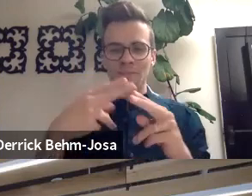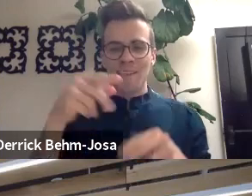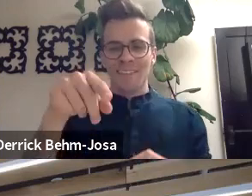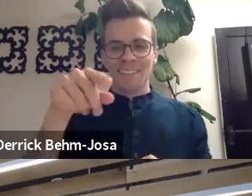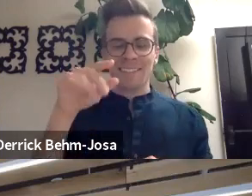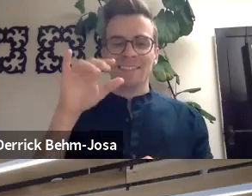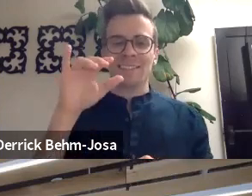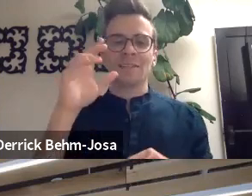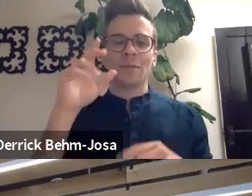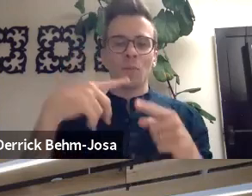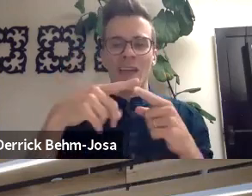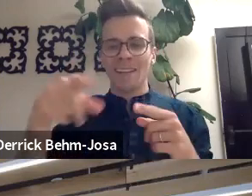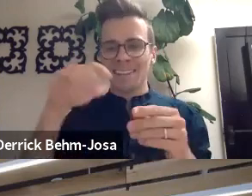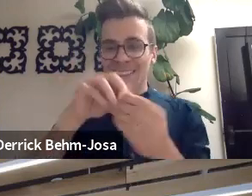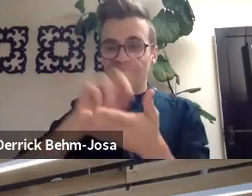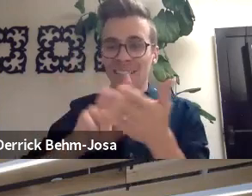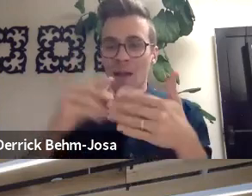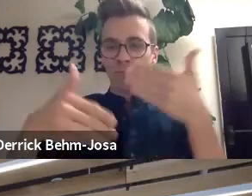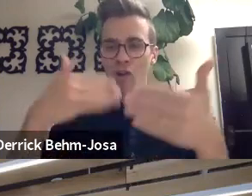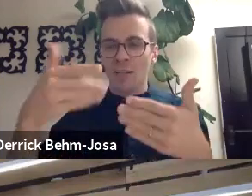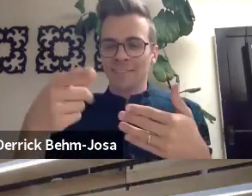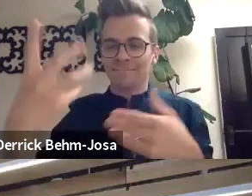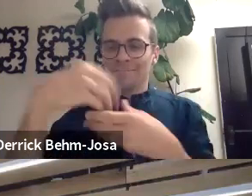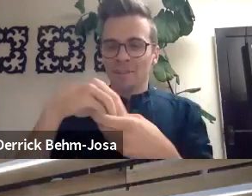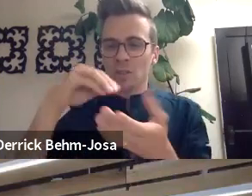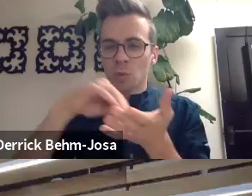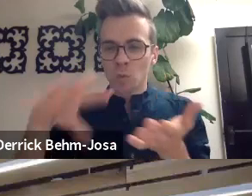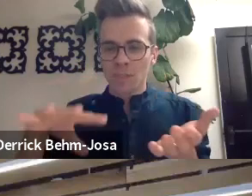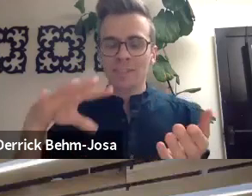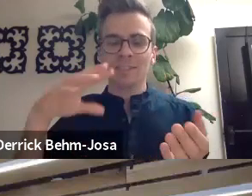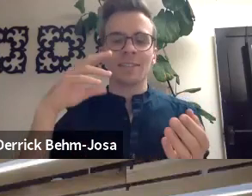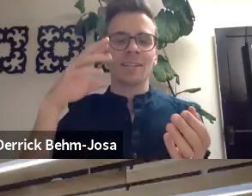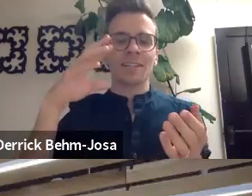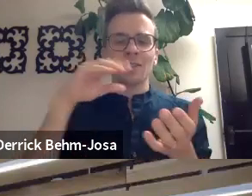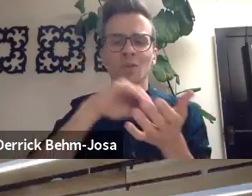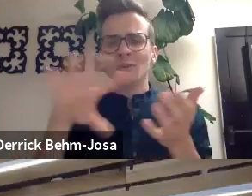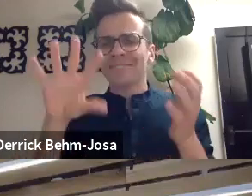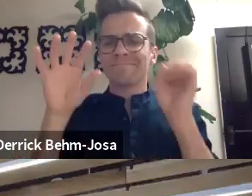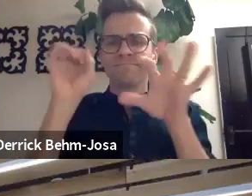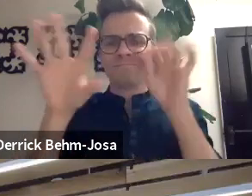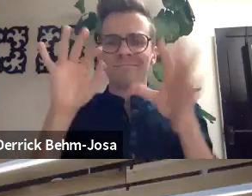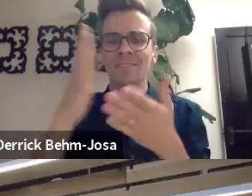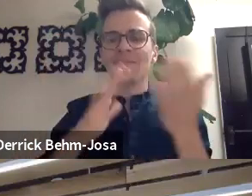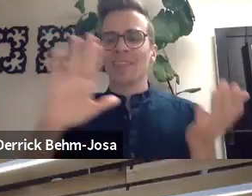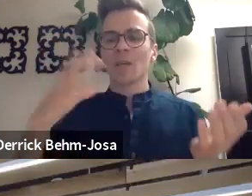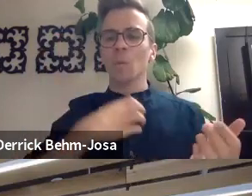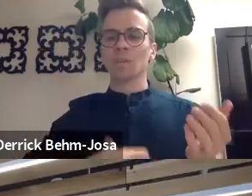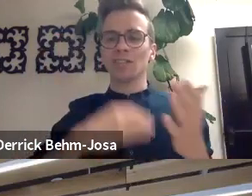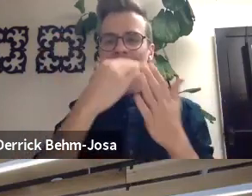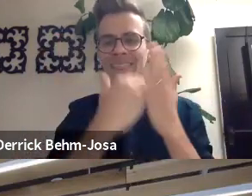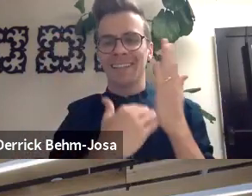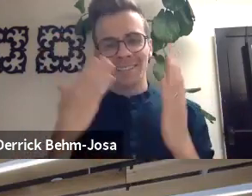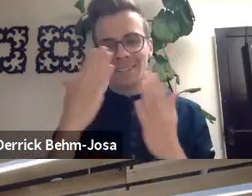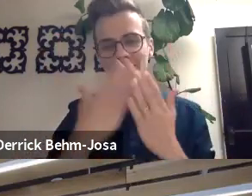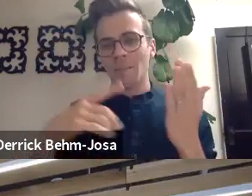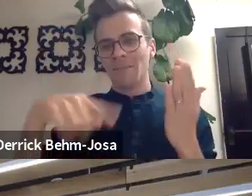This is one of my favorite stories about this particular building. When we were in the design phases, we included the students, and the students were sharing some